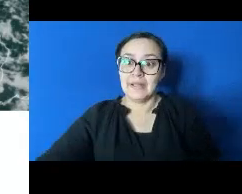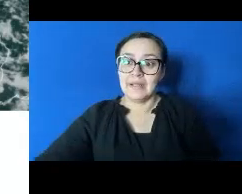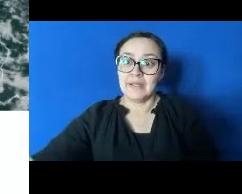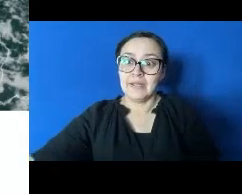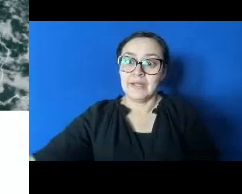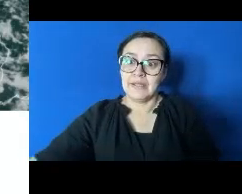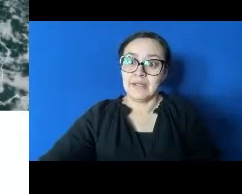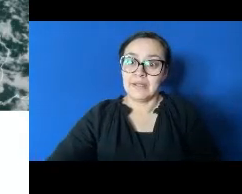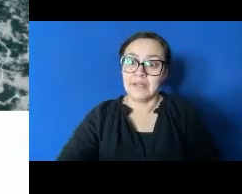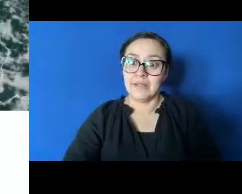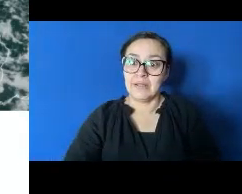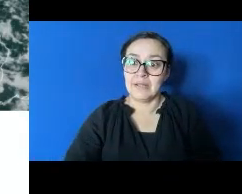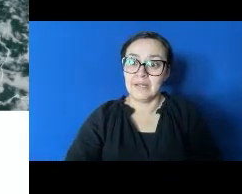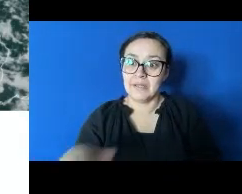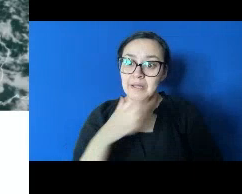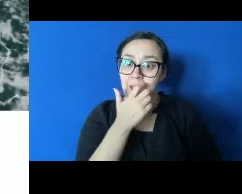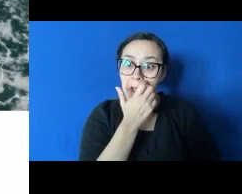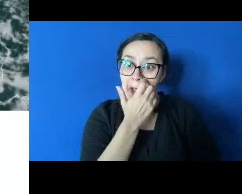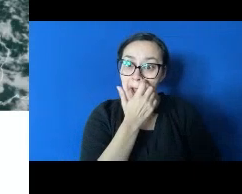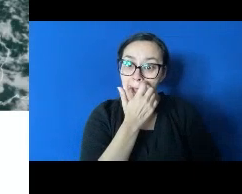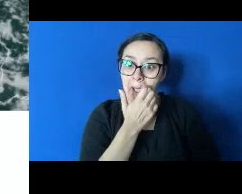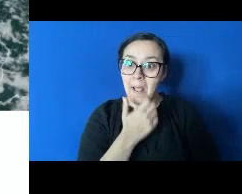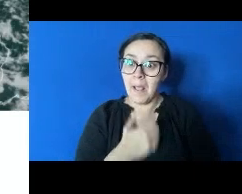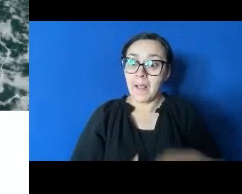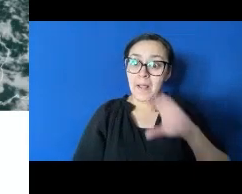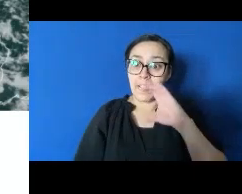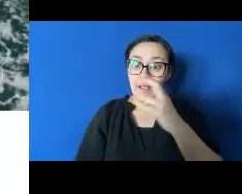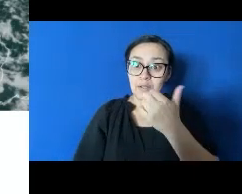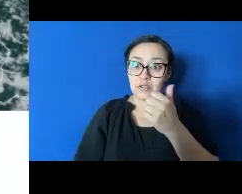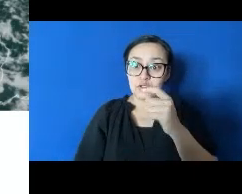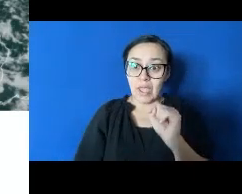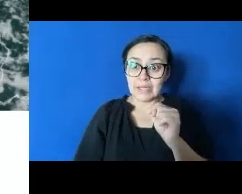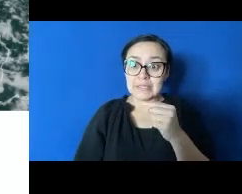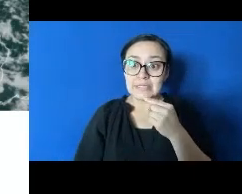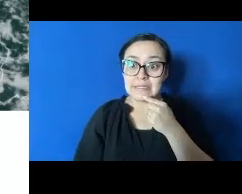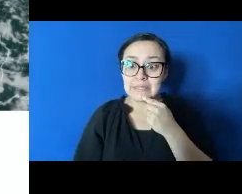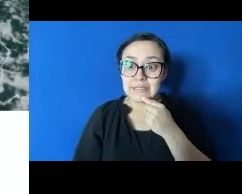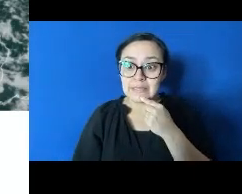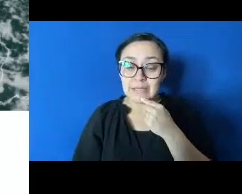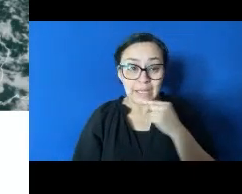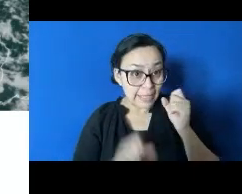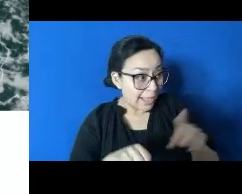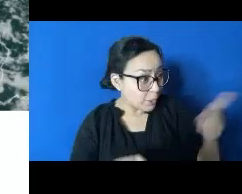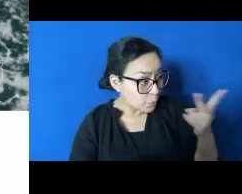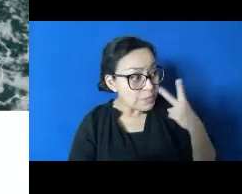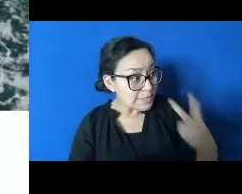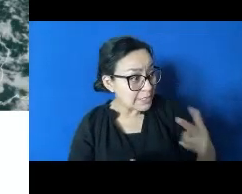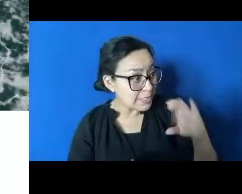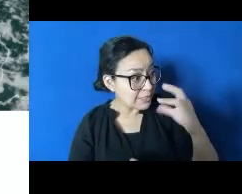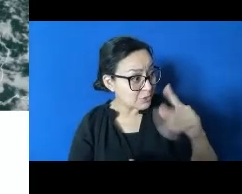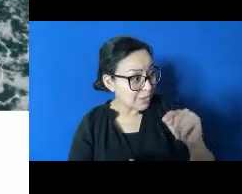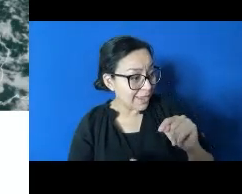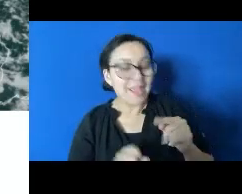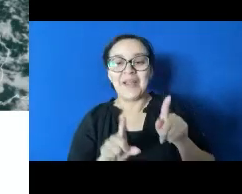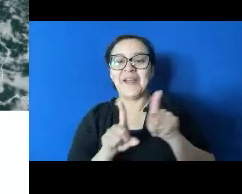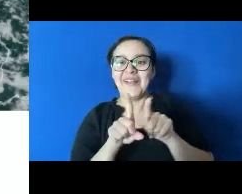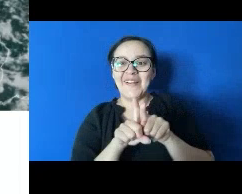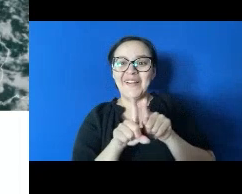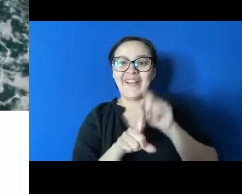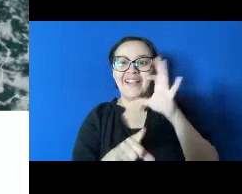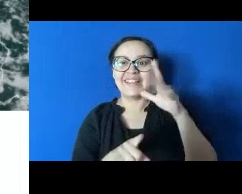propound any questions to open the microphone, or you can write